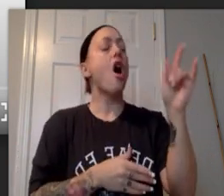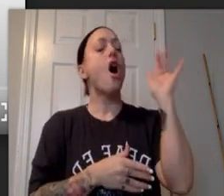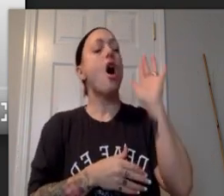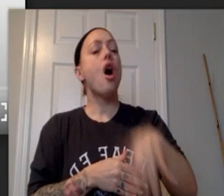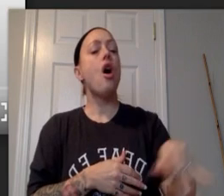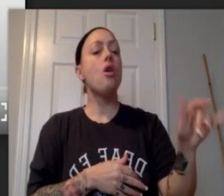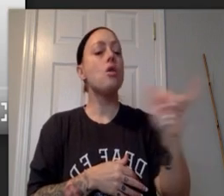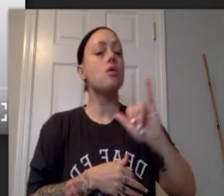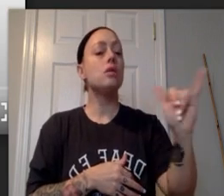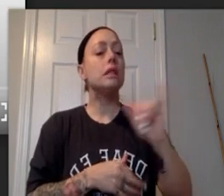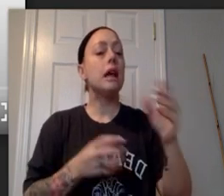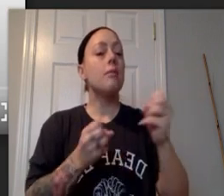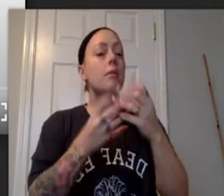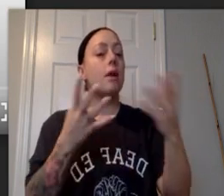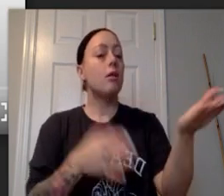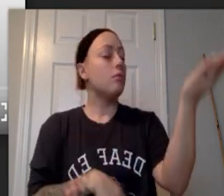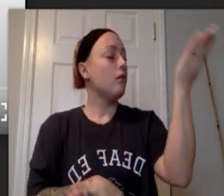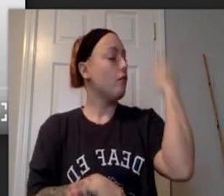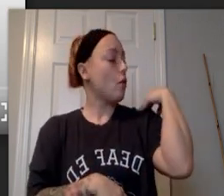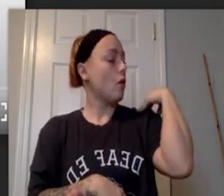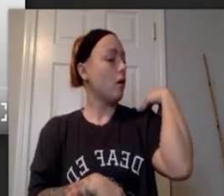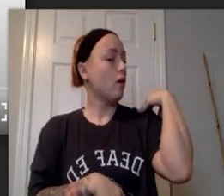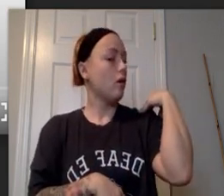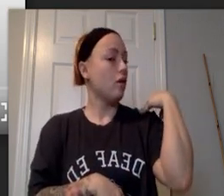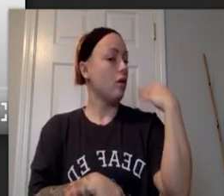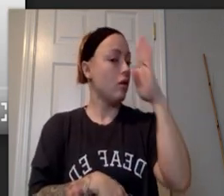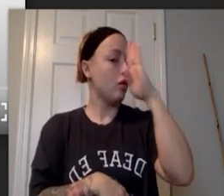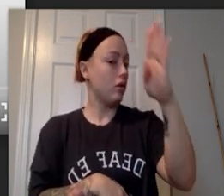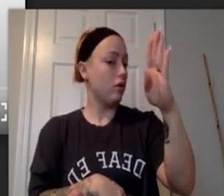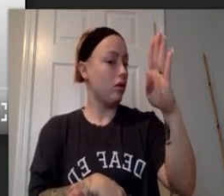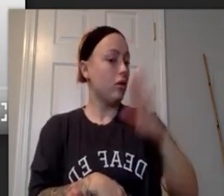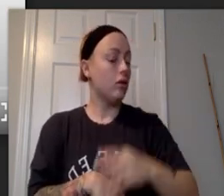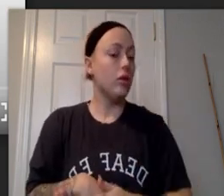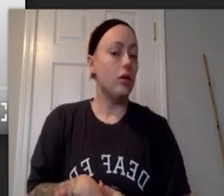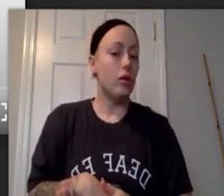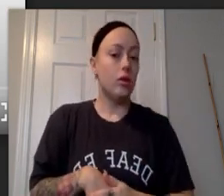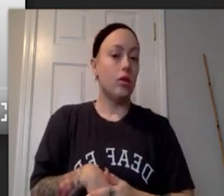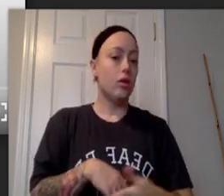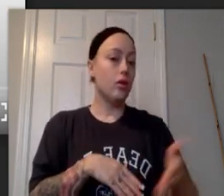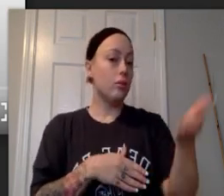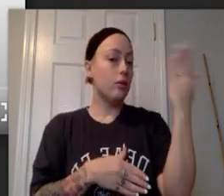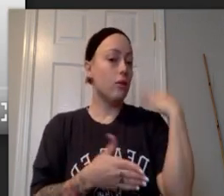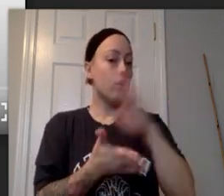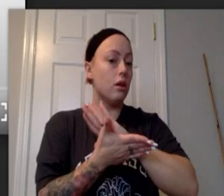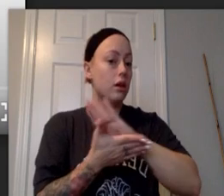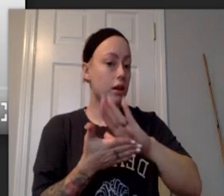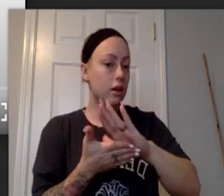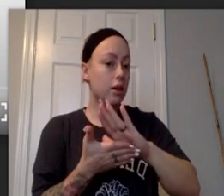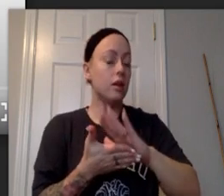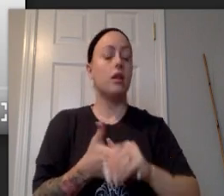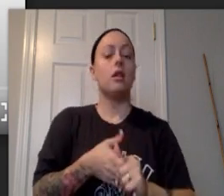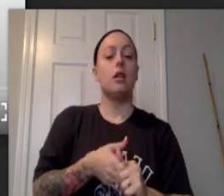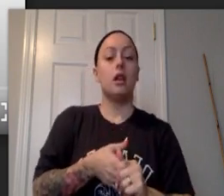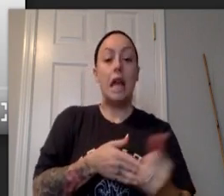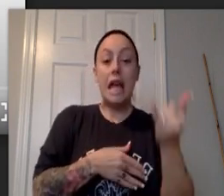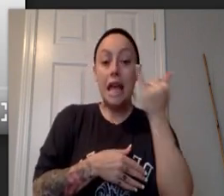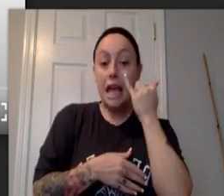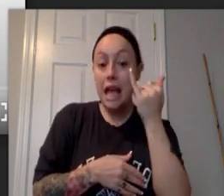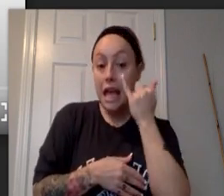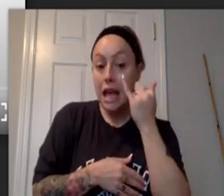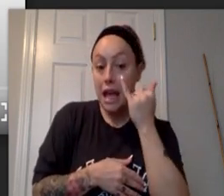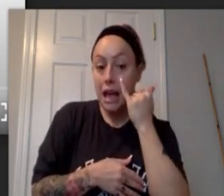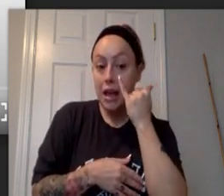used to before they got clean because again people usually build up to an amount, they have their daily amount. If you could get